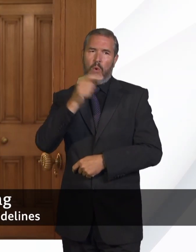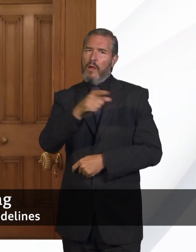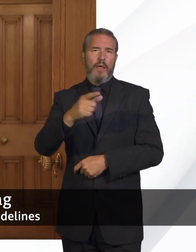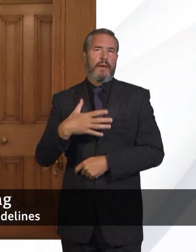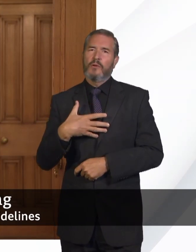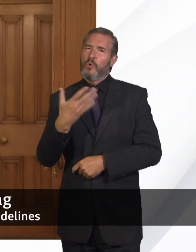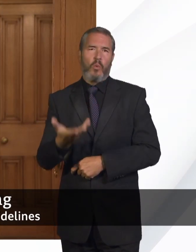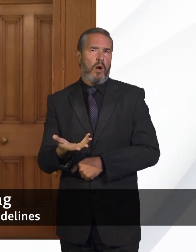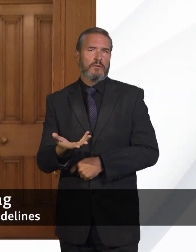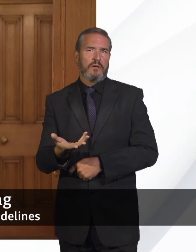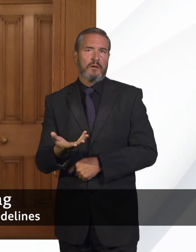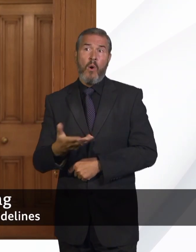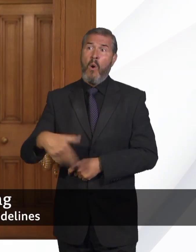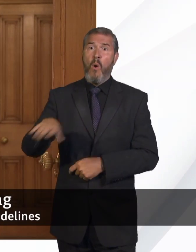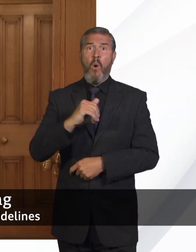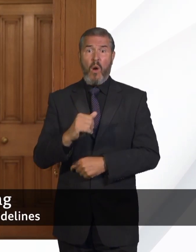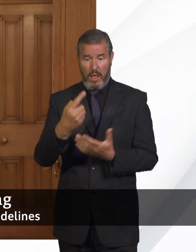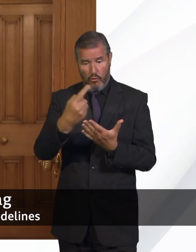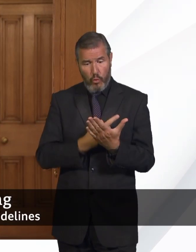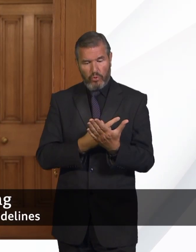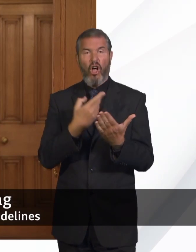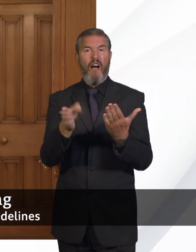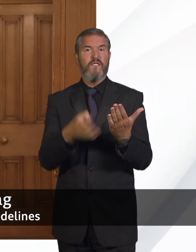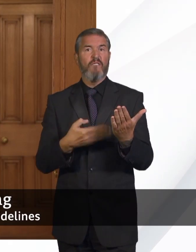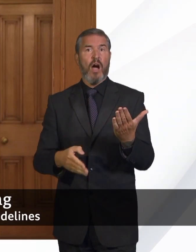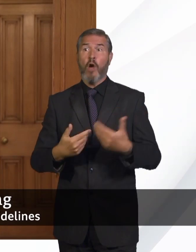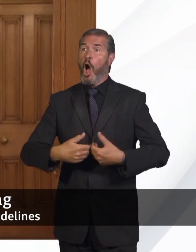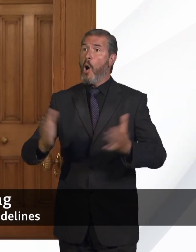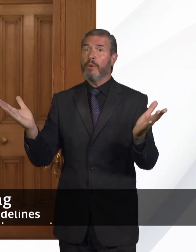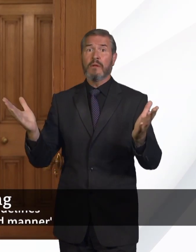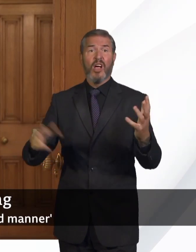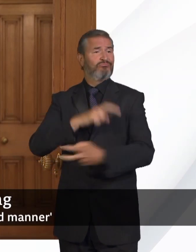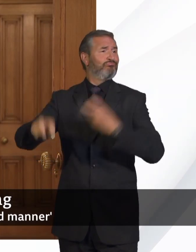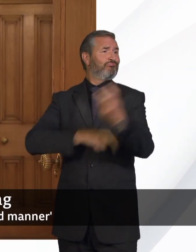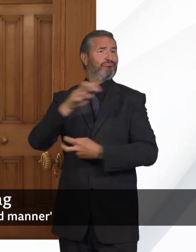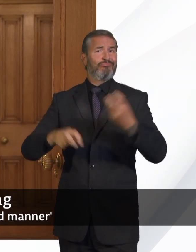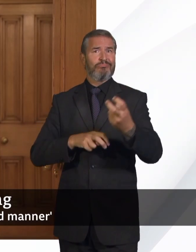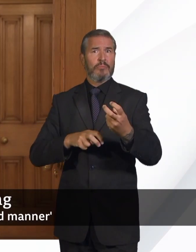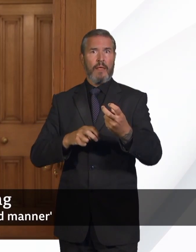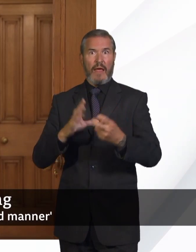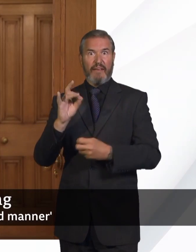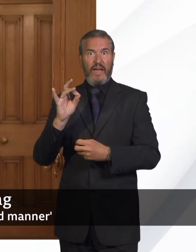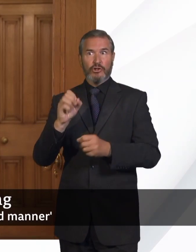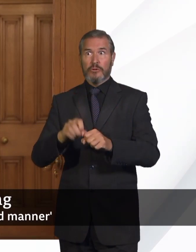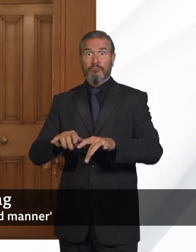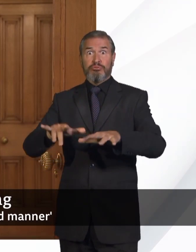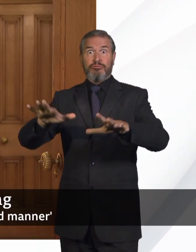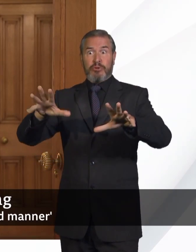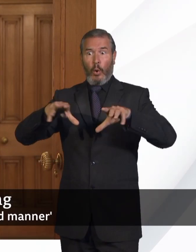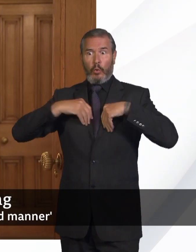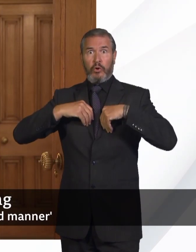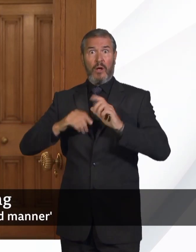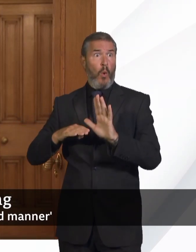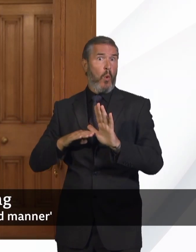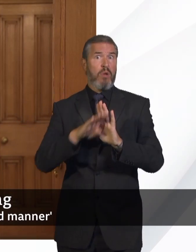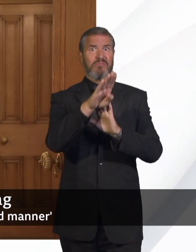that could happen is that we have a second peak, we lose all the gains that we have got so far, and that would